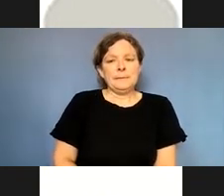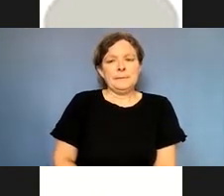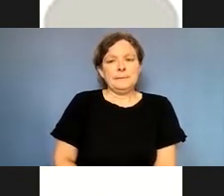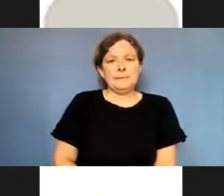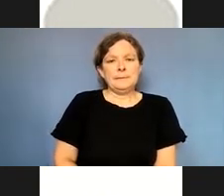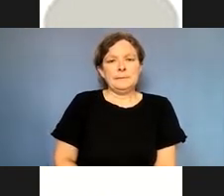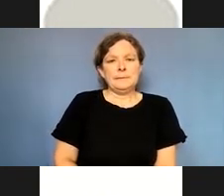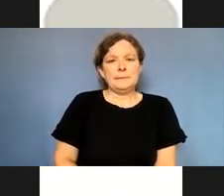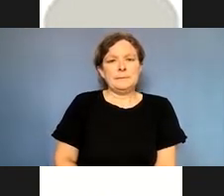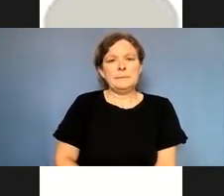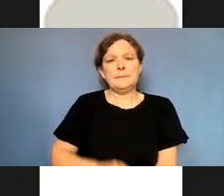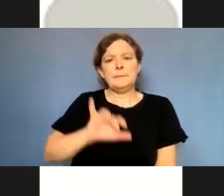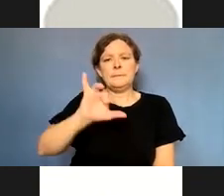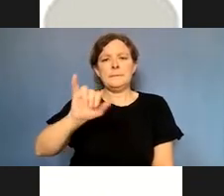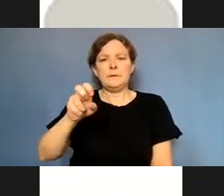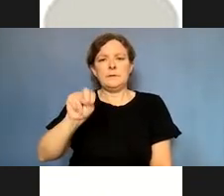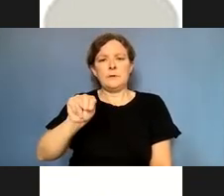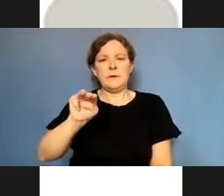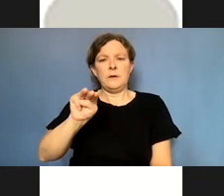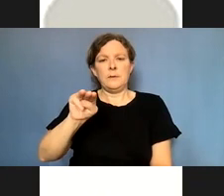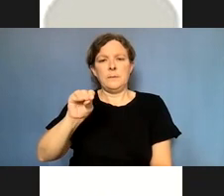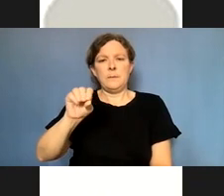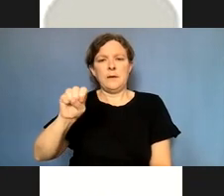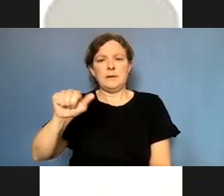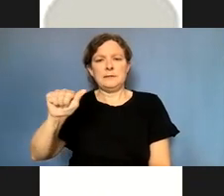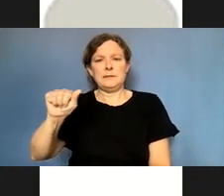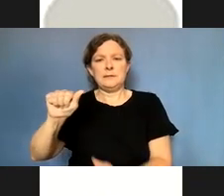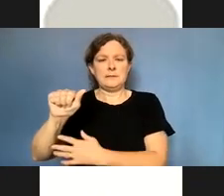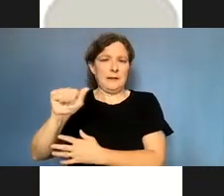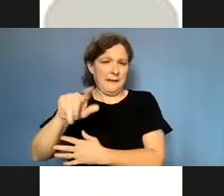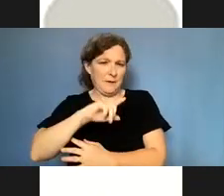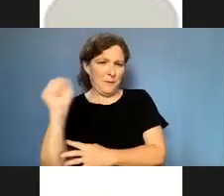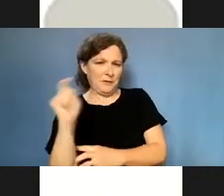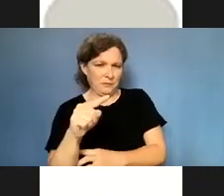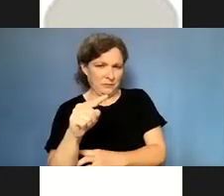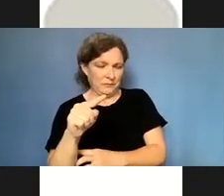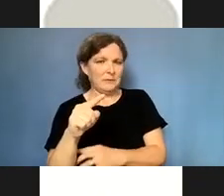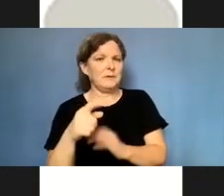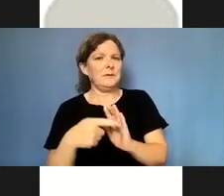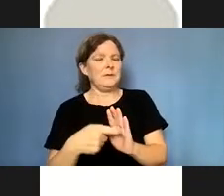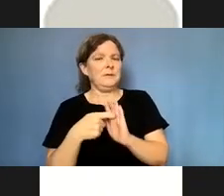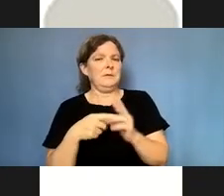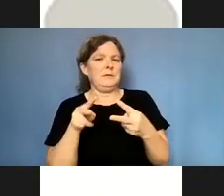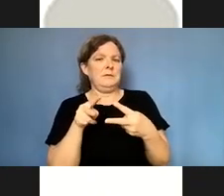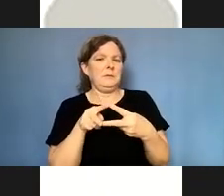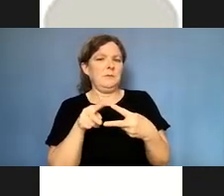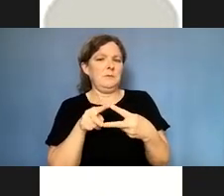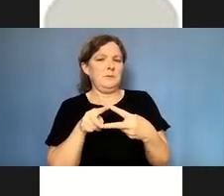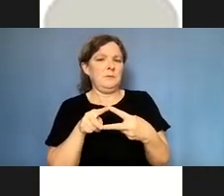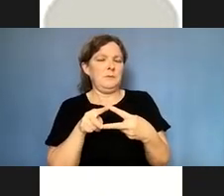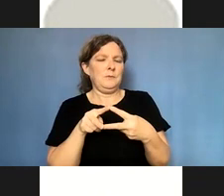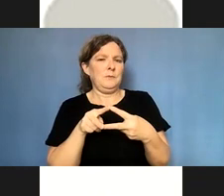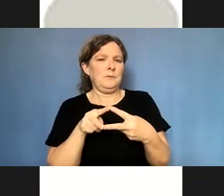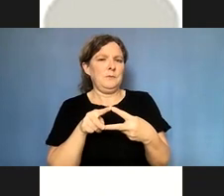Geoff, it's John Massa. I have a question. So you need the 2 pieces of the